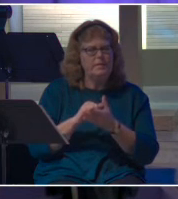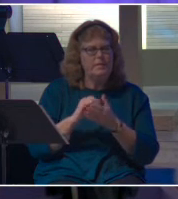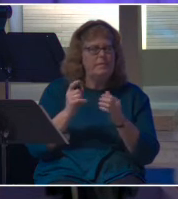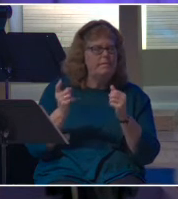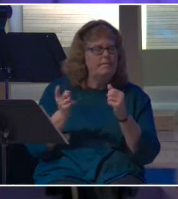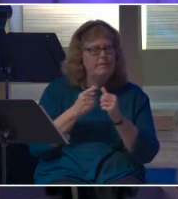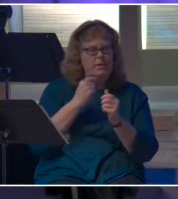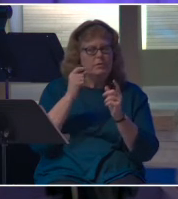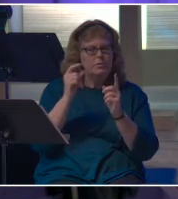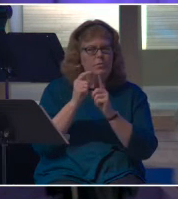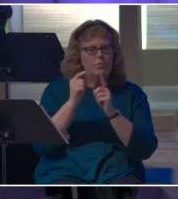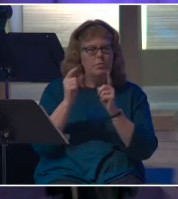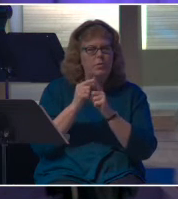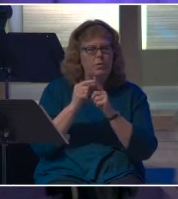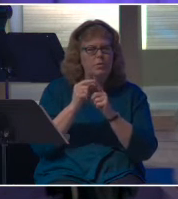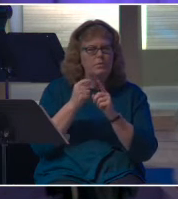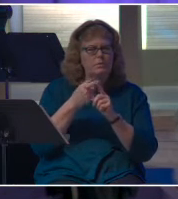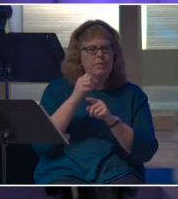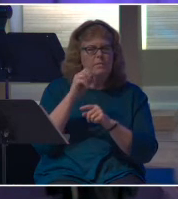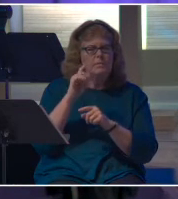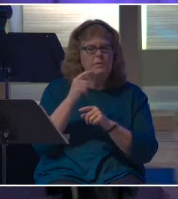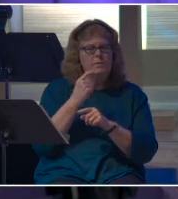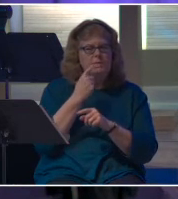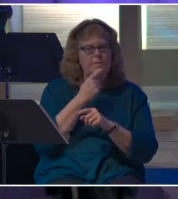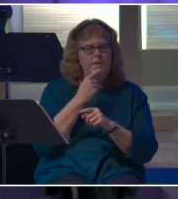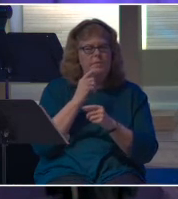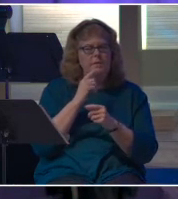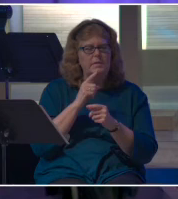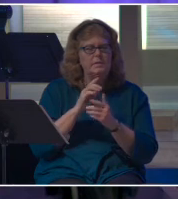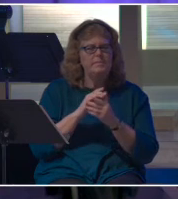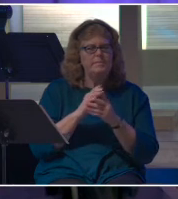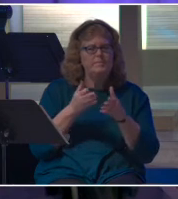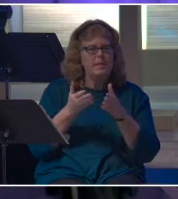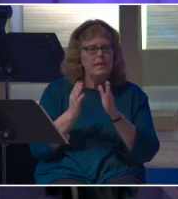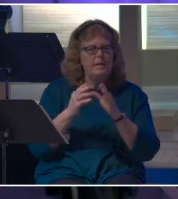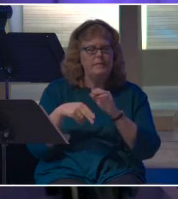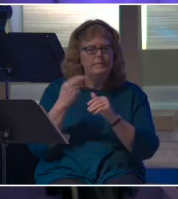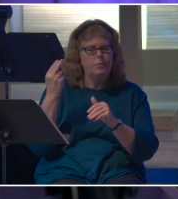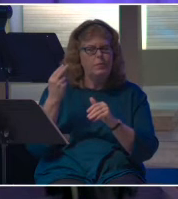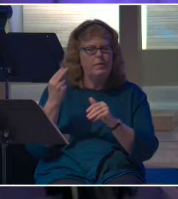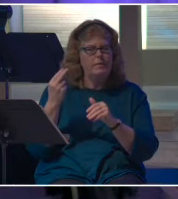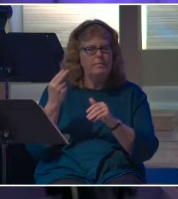first words out of Saul's mouth is, let's quit